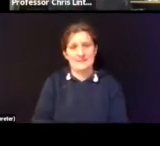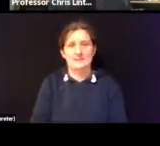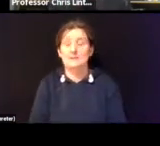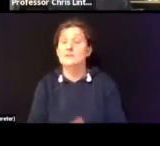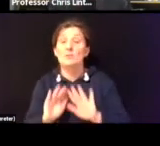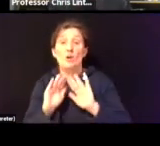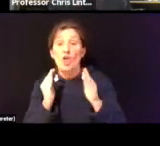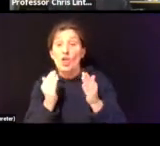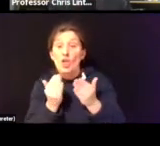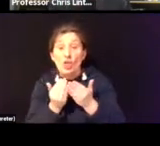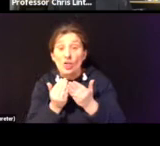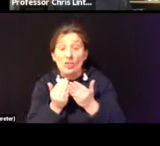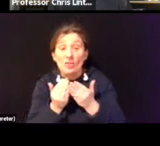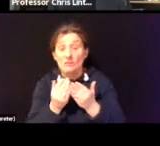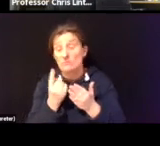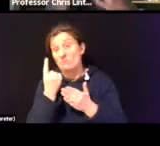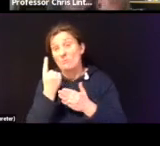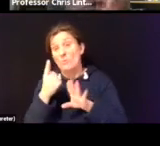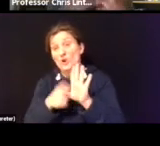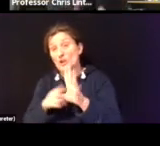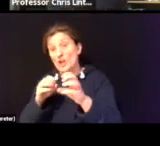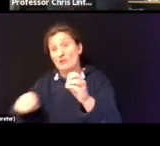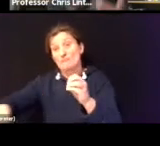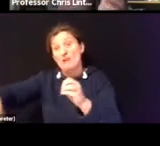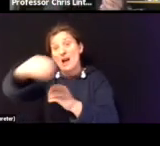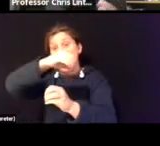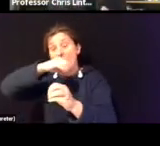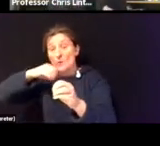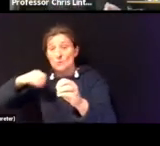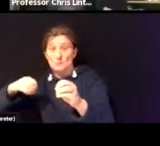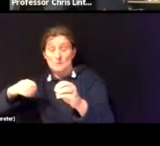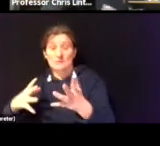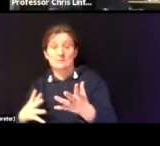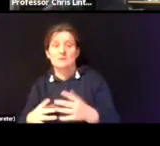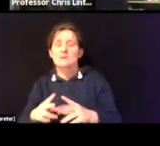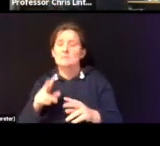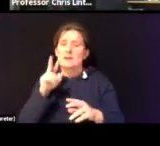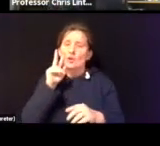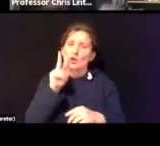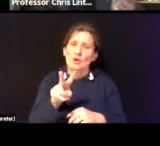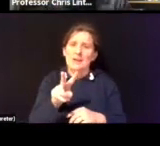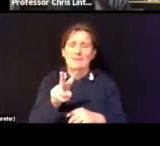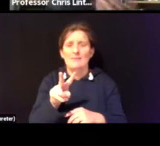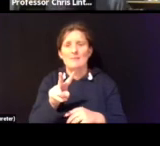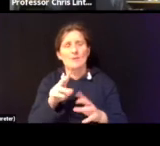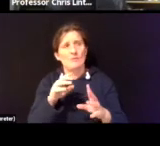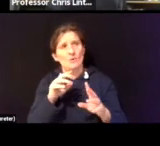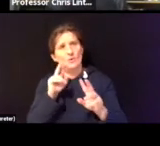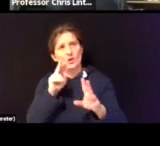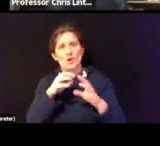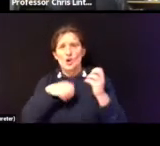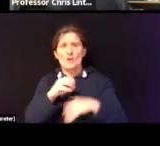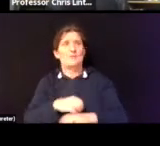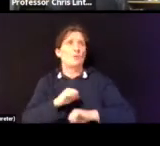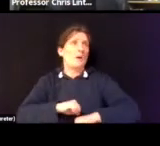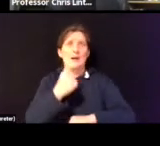said, obviously takes a year to go around the sun, but that means if you're an astronomer looking for a blip, a transit from Earth, you have to wait a year